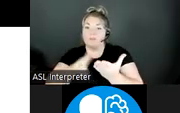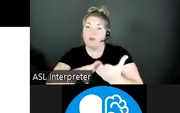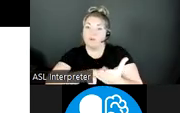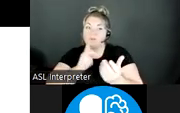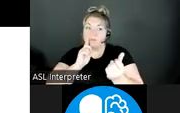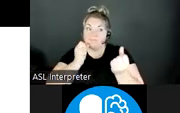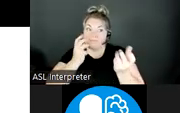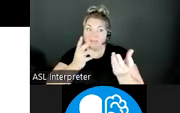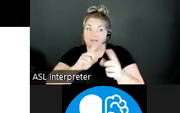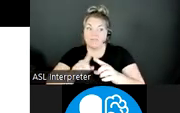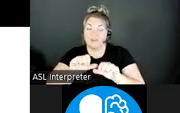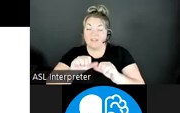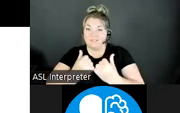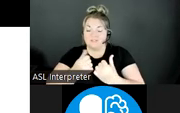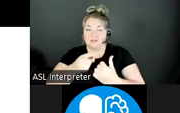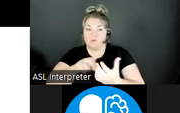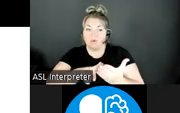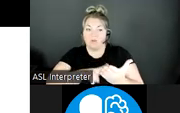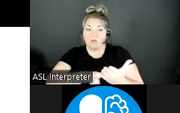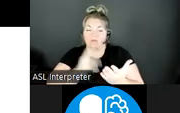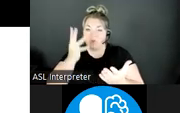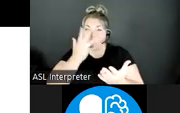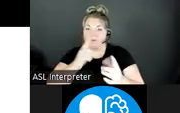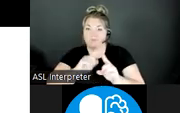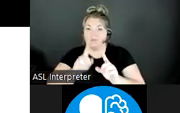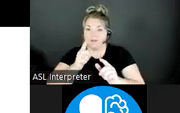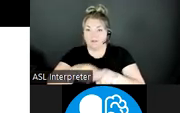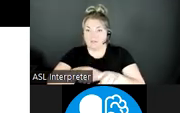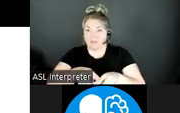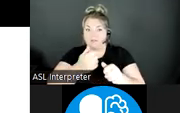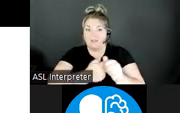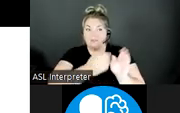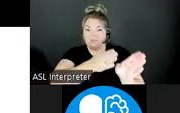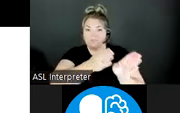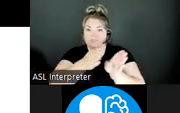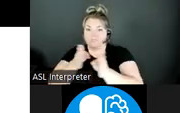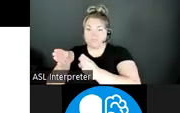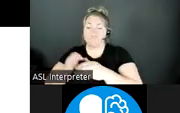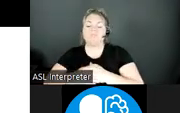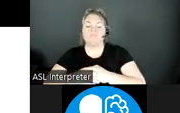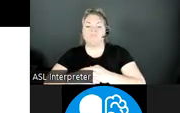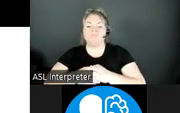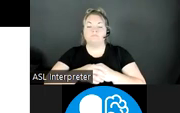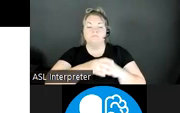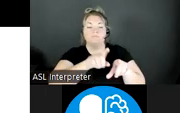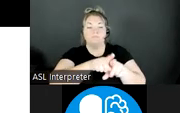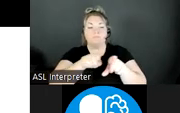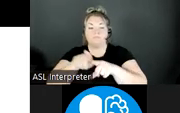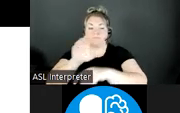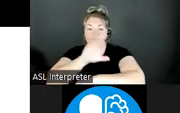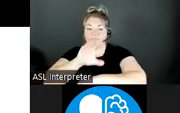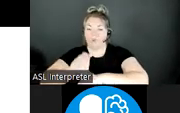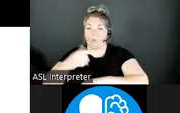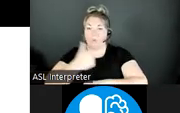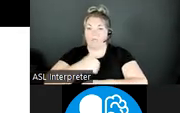different agencies, and those contracts might look really different. And then we have in Colorado